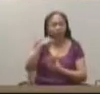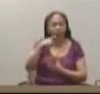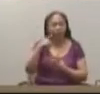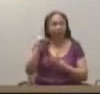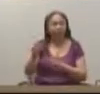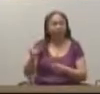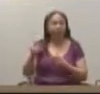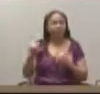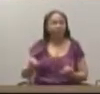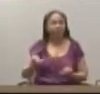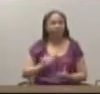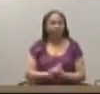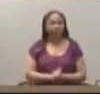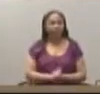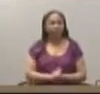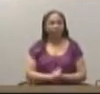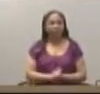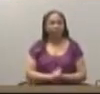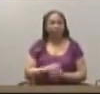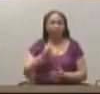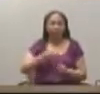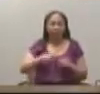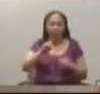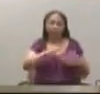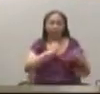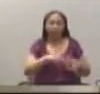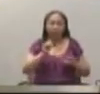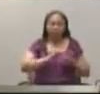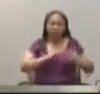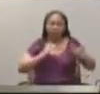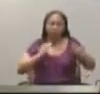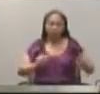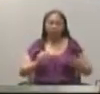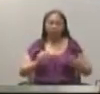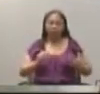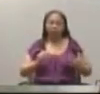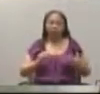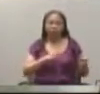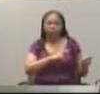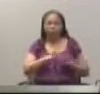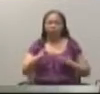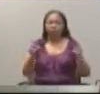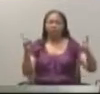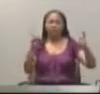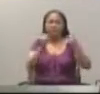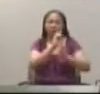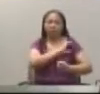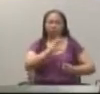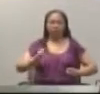But you have to come with an open heart, a heart that is ready to meet the Christ,